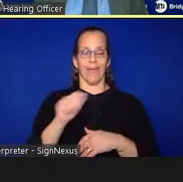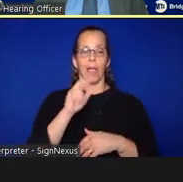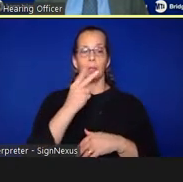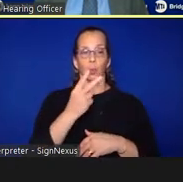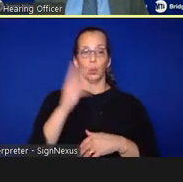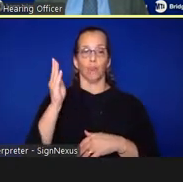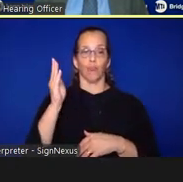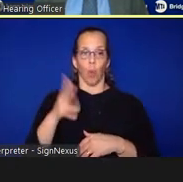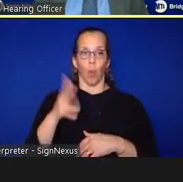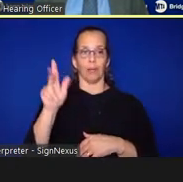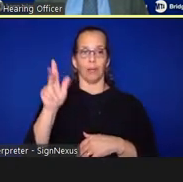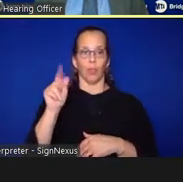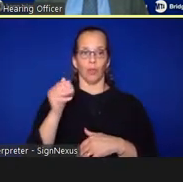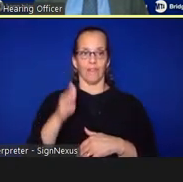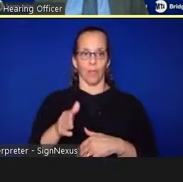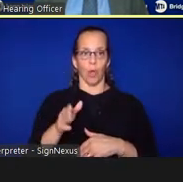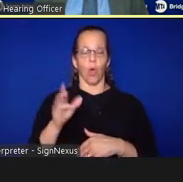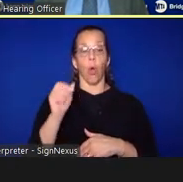646-252-7440